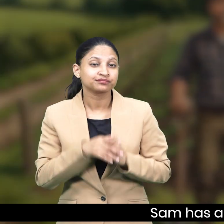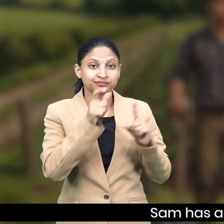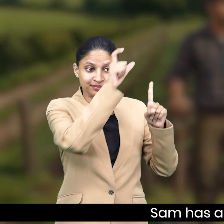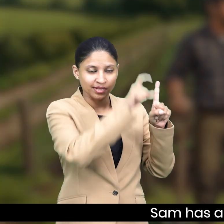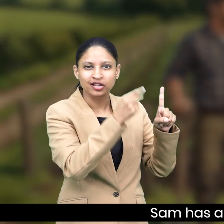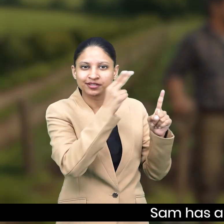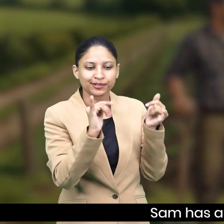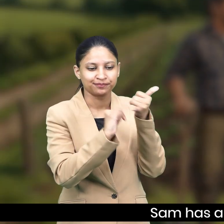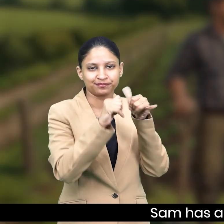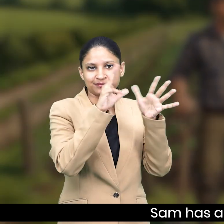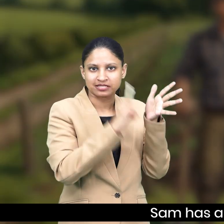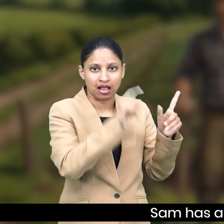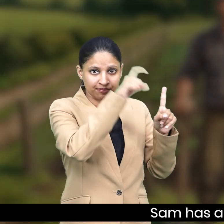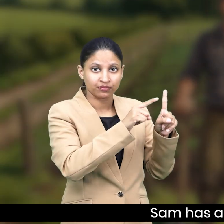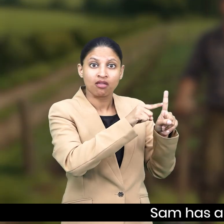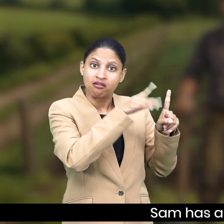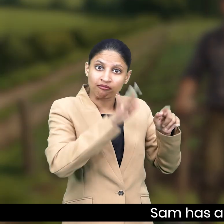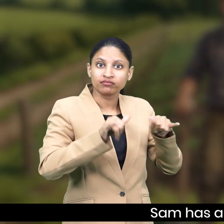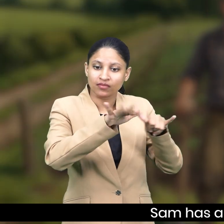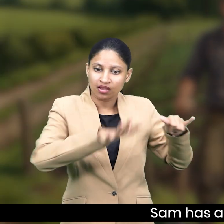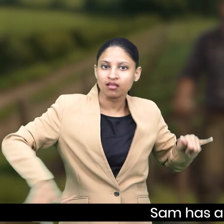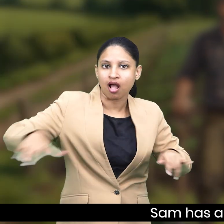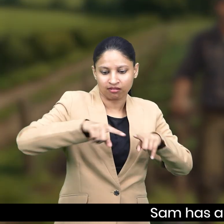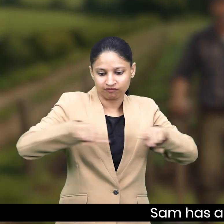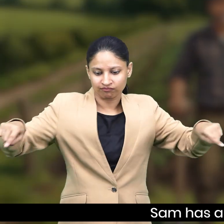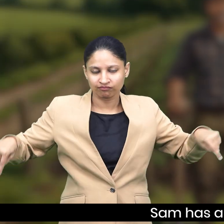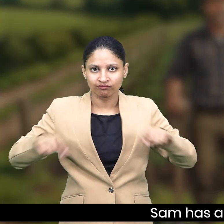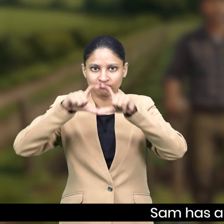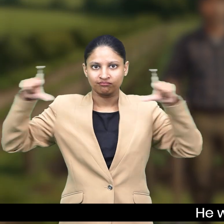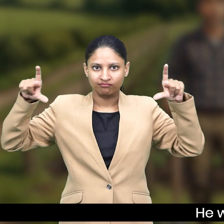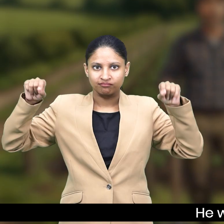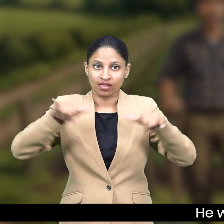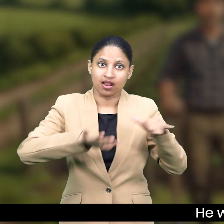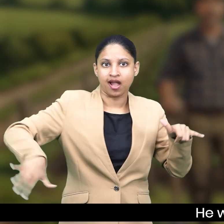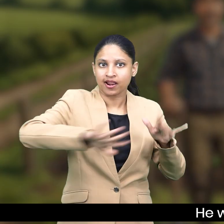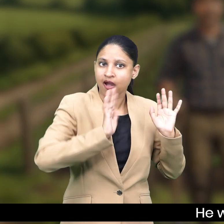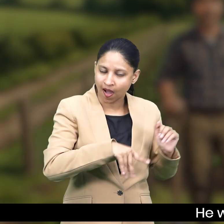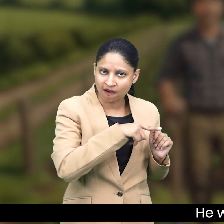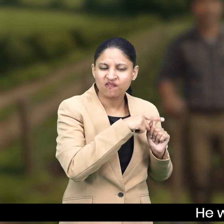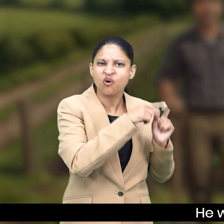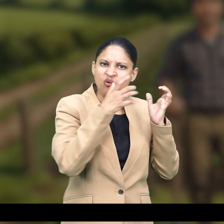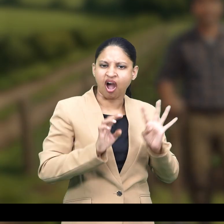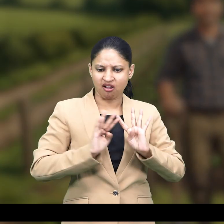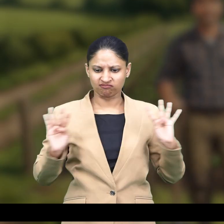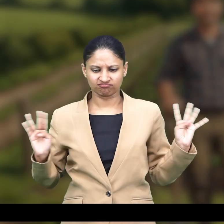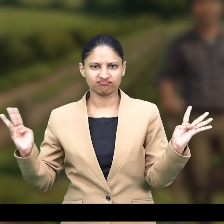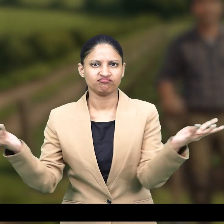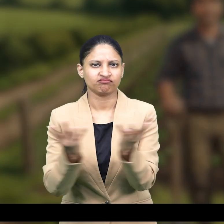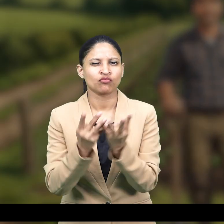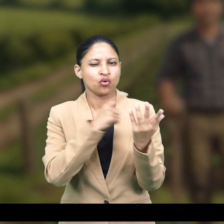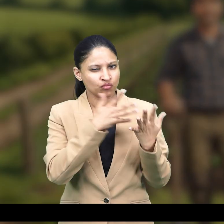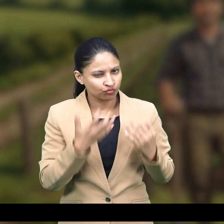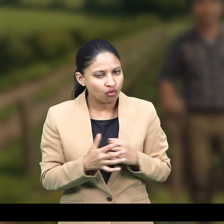Sam has a rectangular piece of land. He wants to put a fence all around